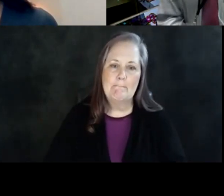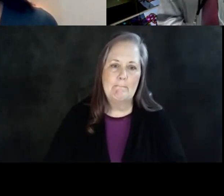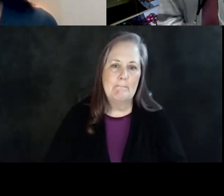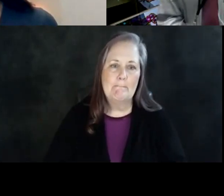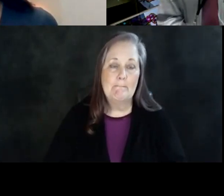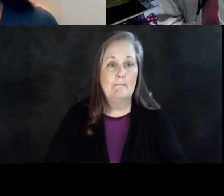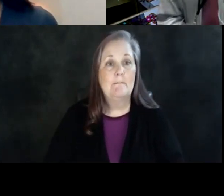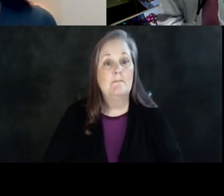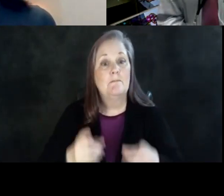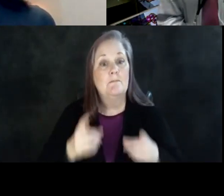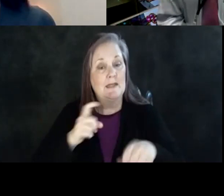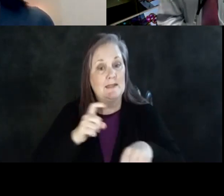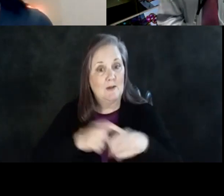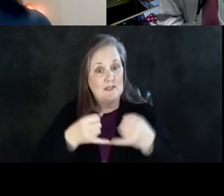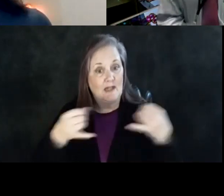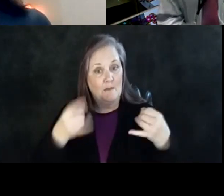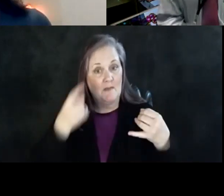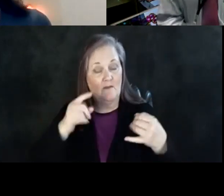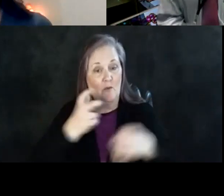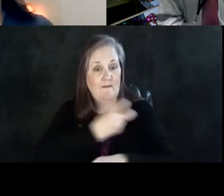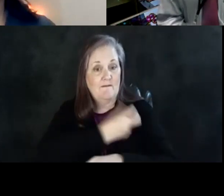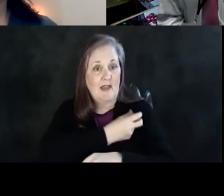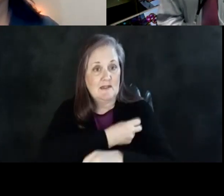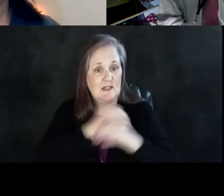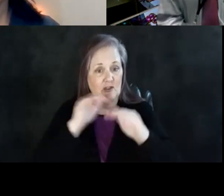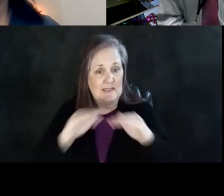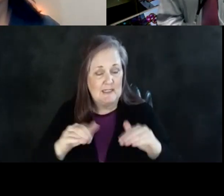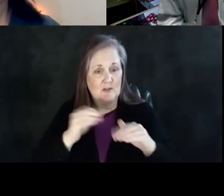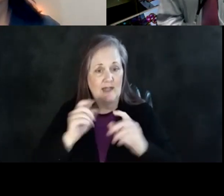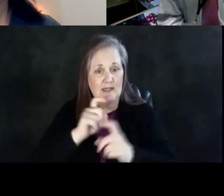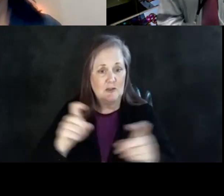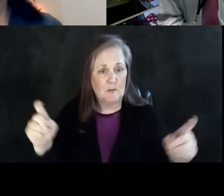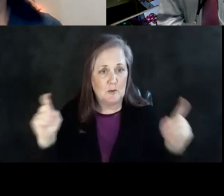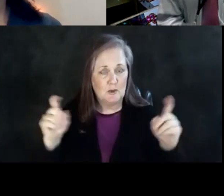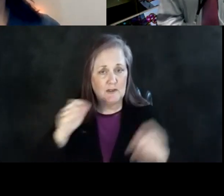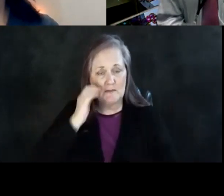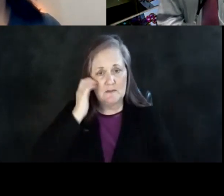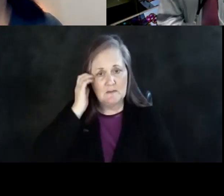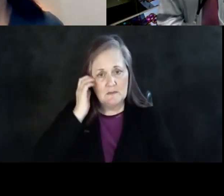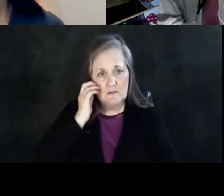As of now, is there a timeline for vaccine tiers distribution?